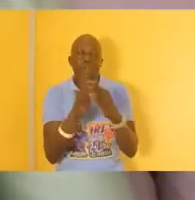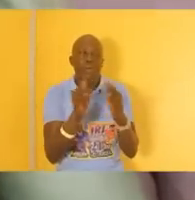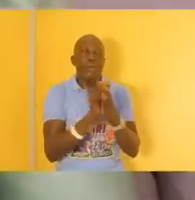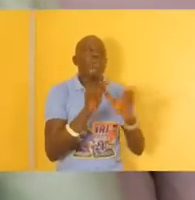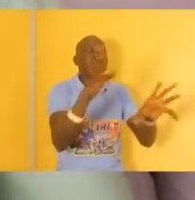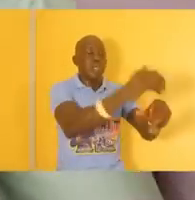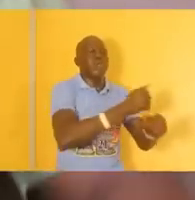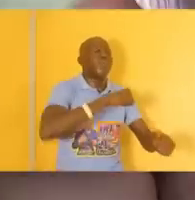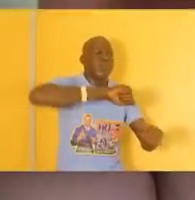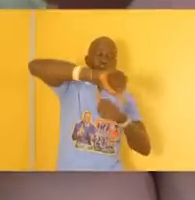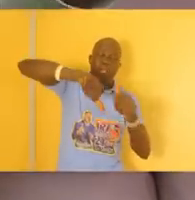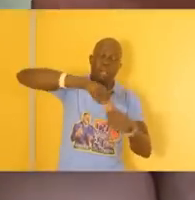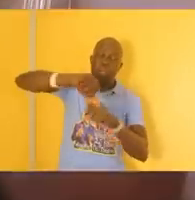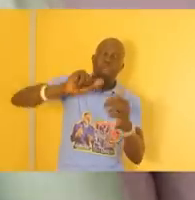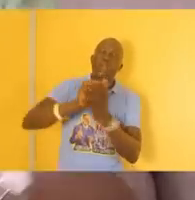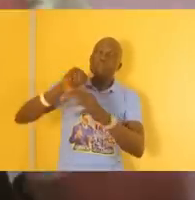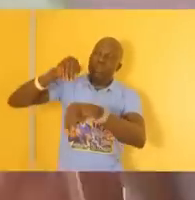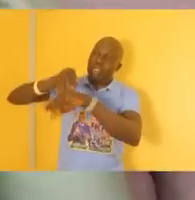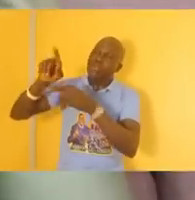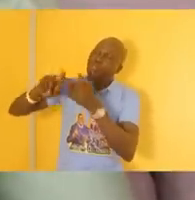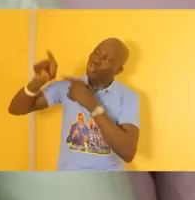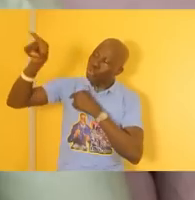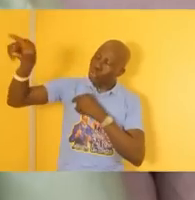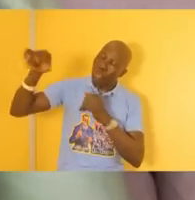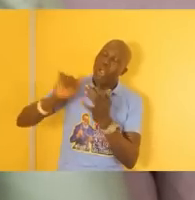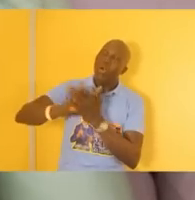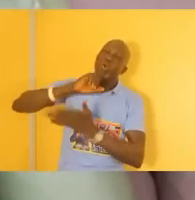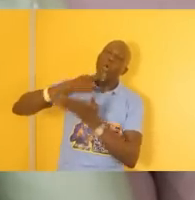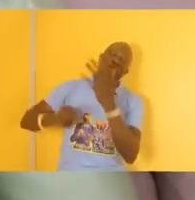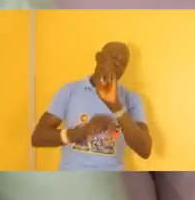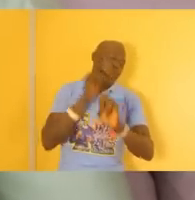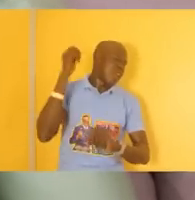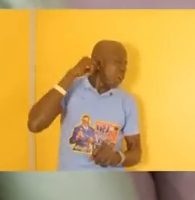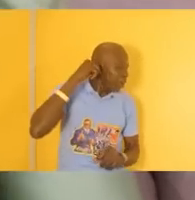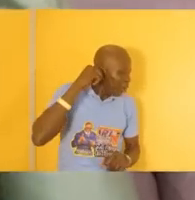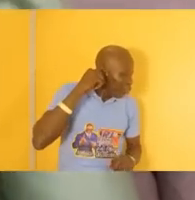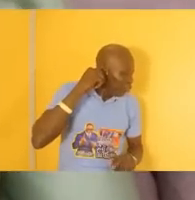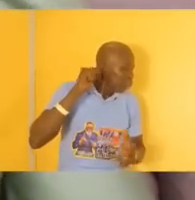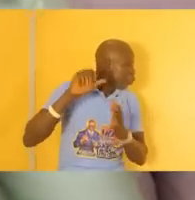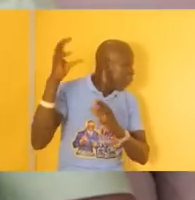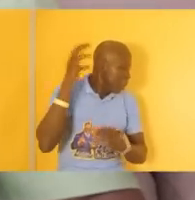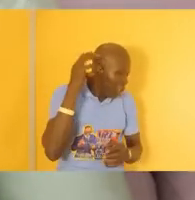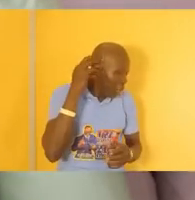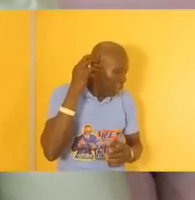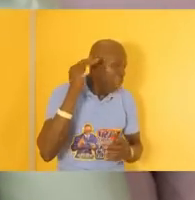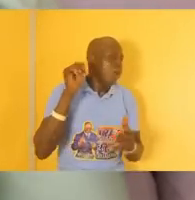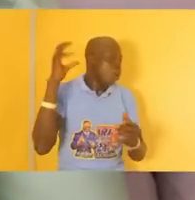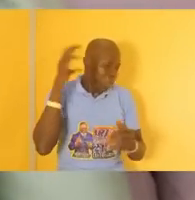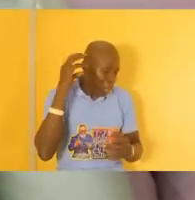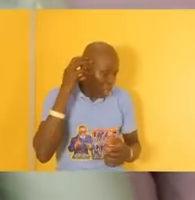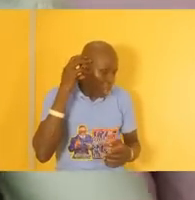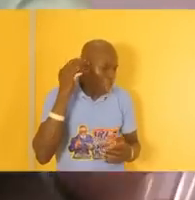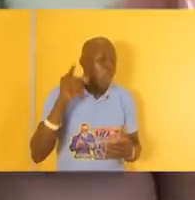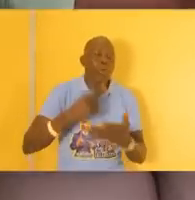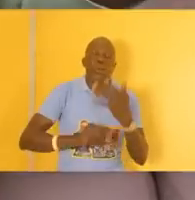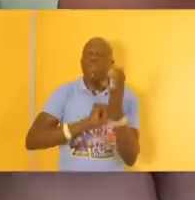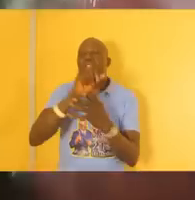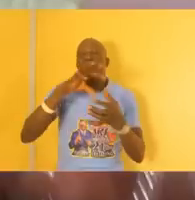50,000 was ready for everybody. For special. Listen to me. For one